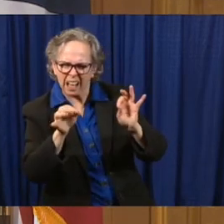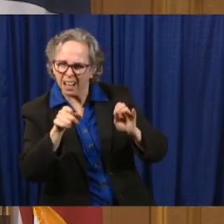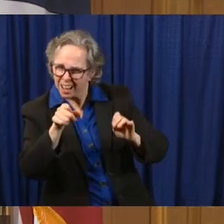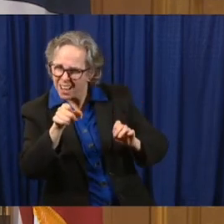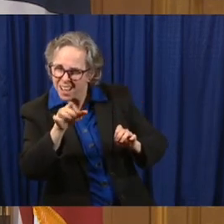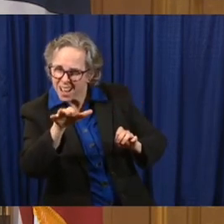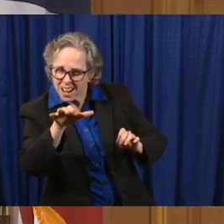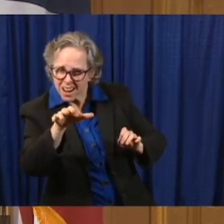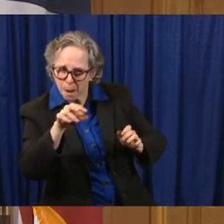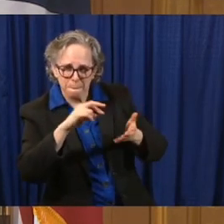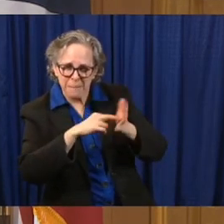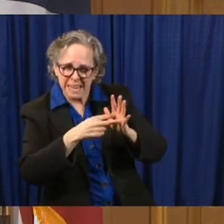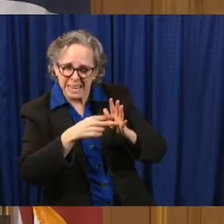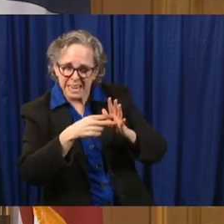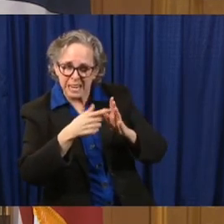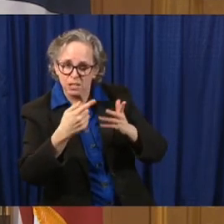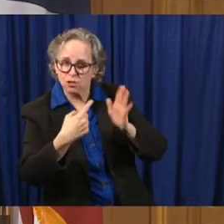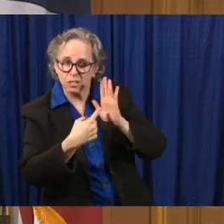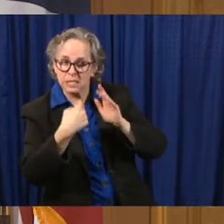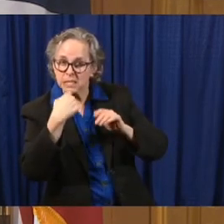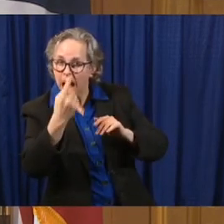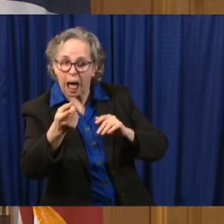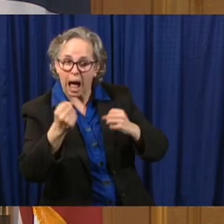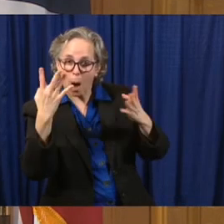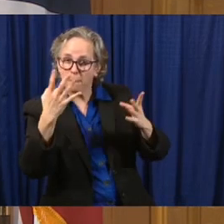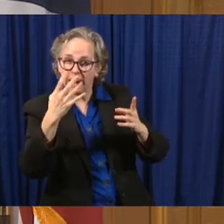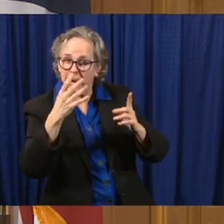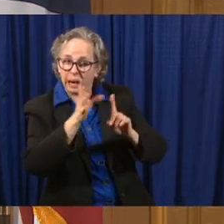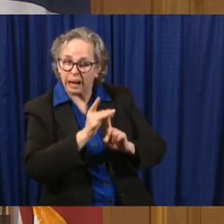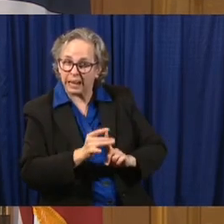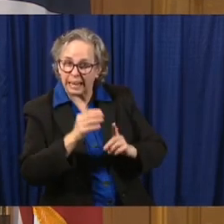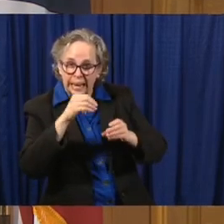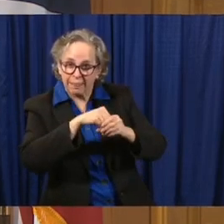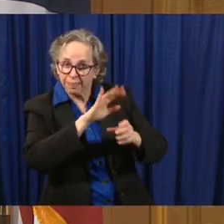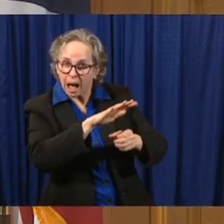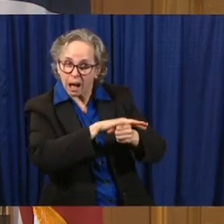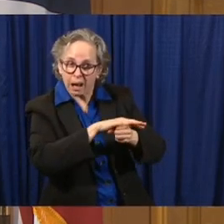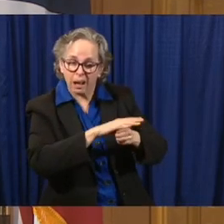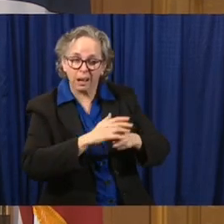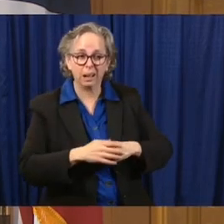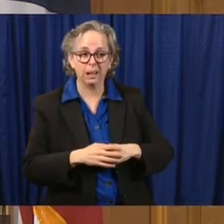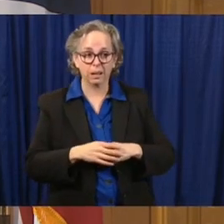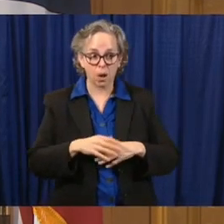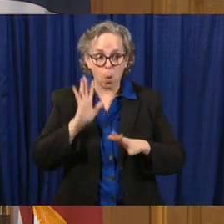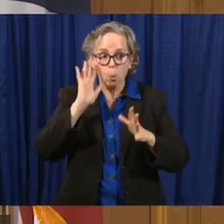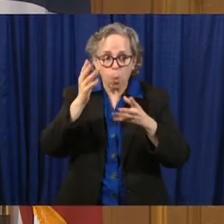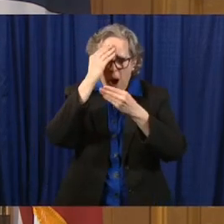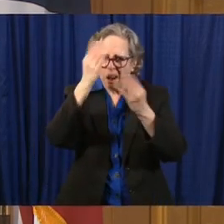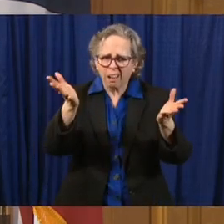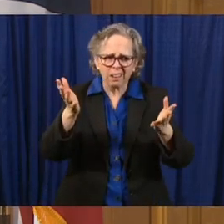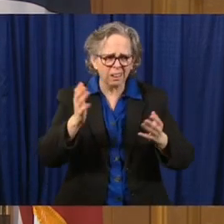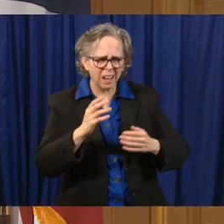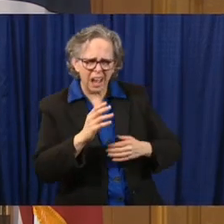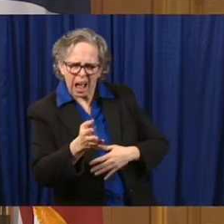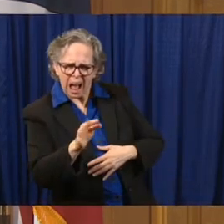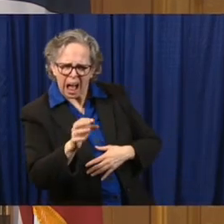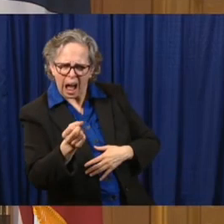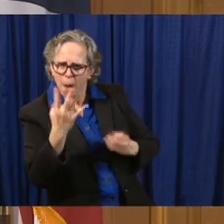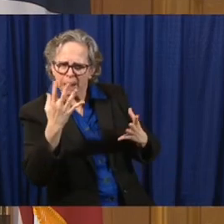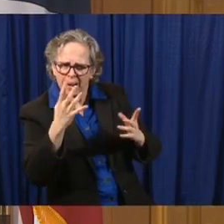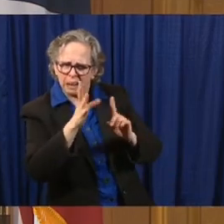thinking about going into that nursing home have a right to know it. So my decision, Randy, was a policy decision. I didn't get into